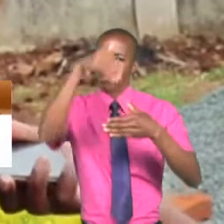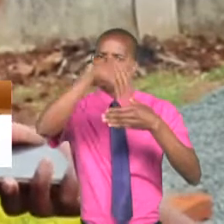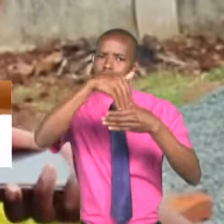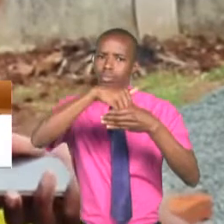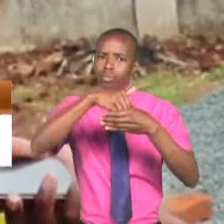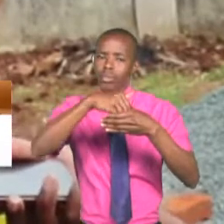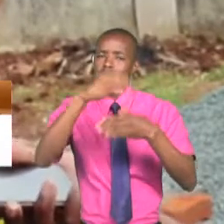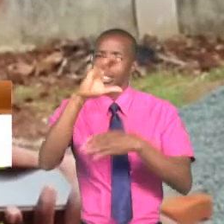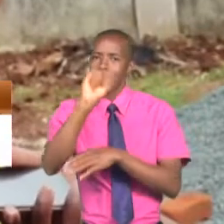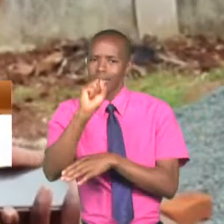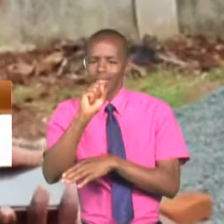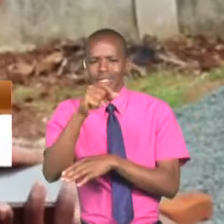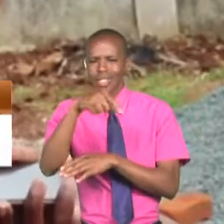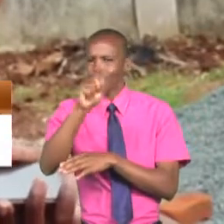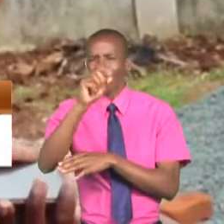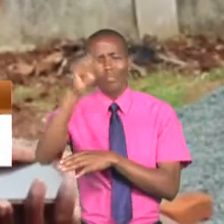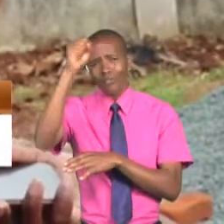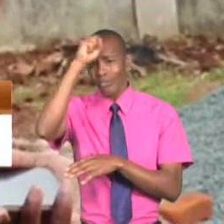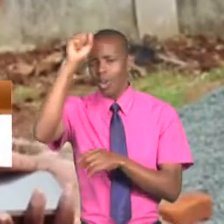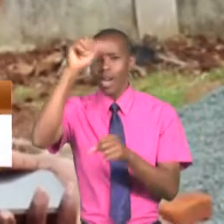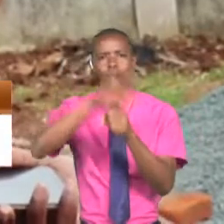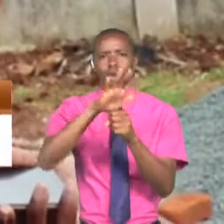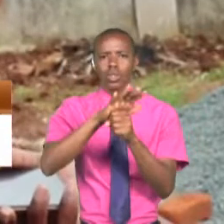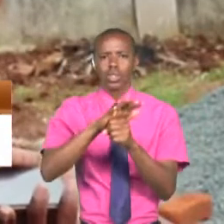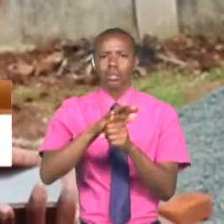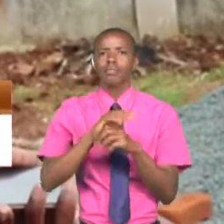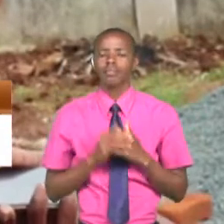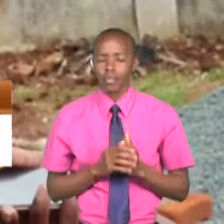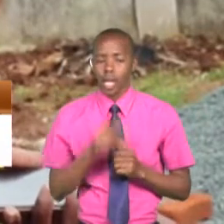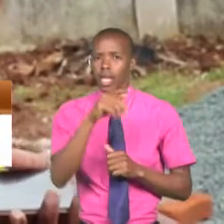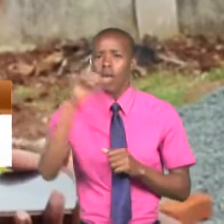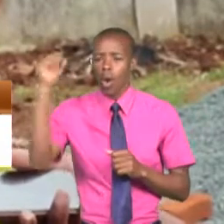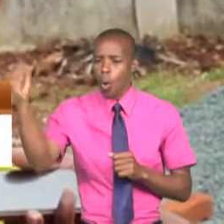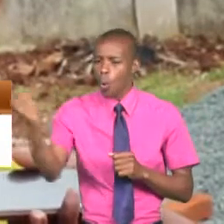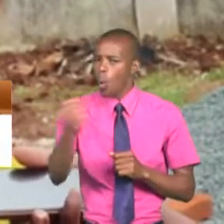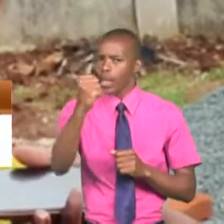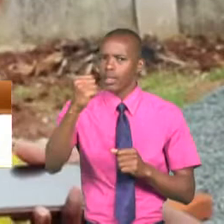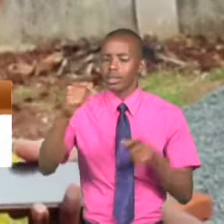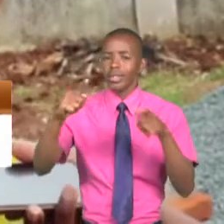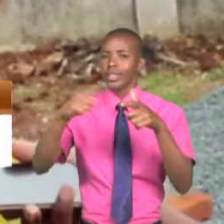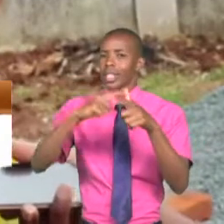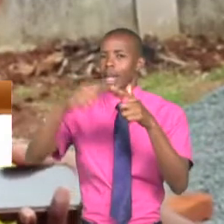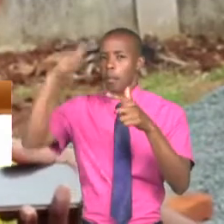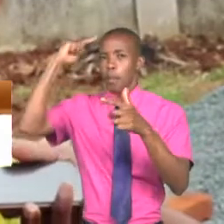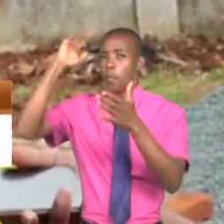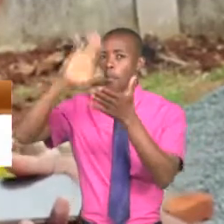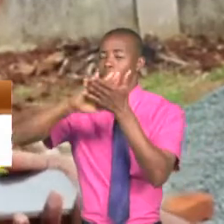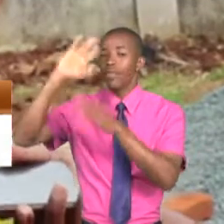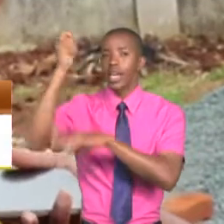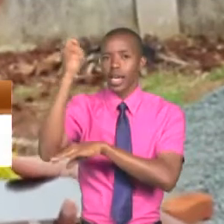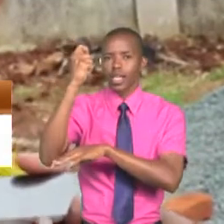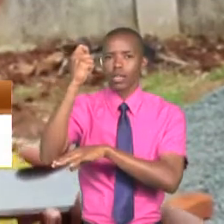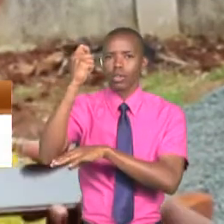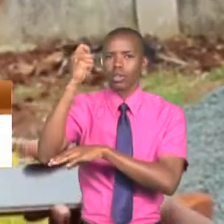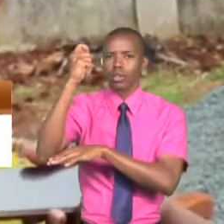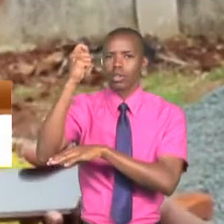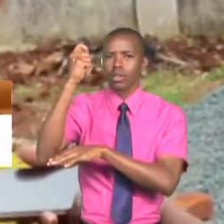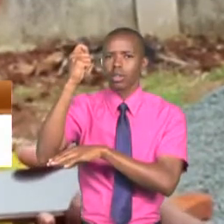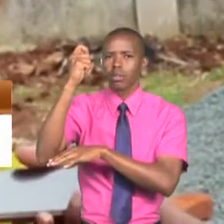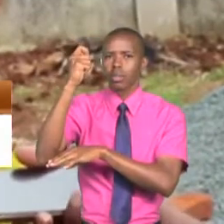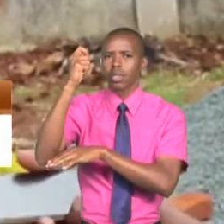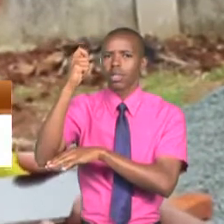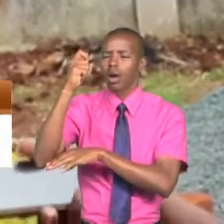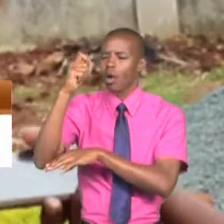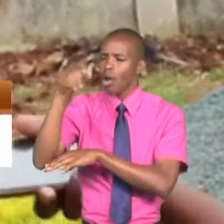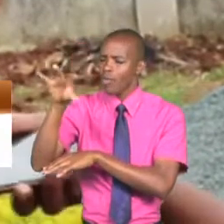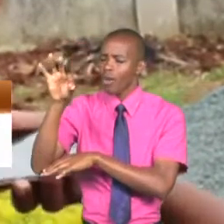who is full of himself, who wakes up, believes that Kenya was founded on a wrong foot.